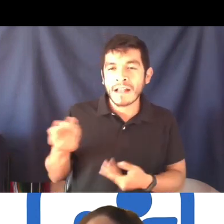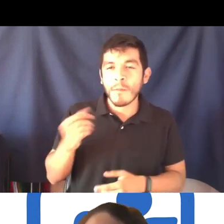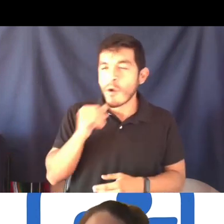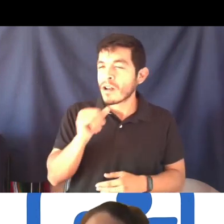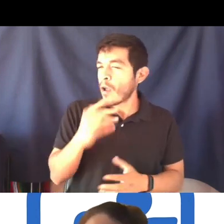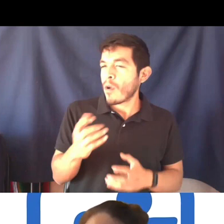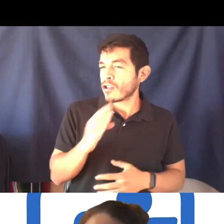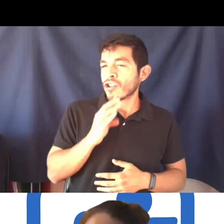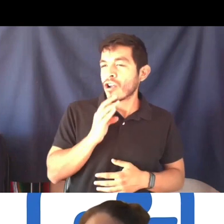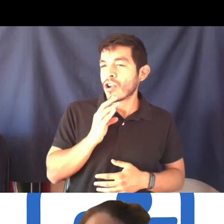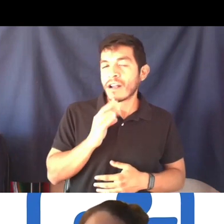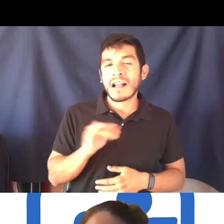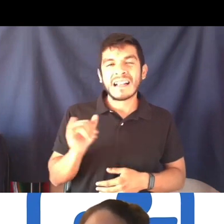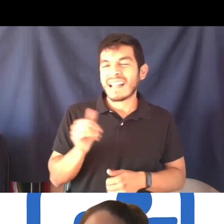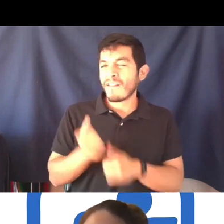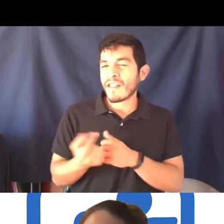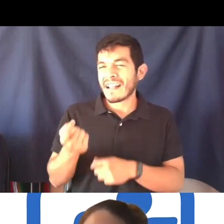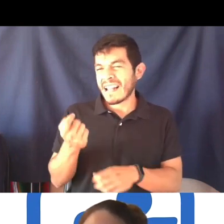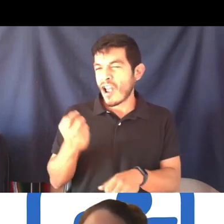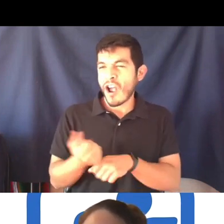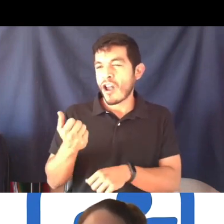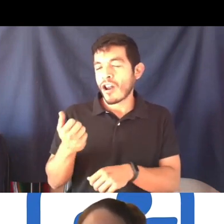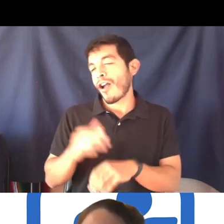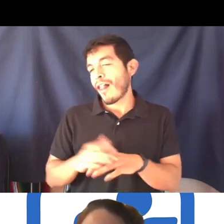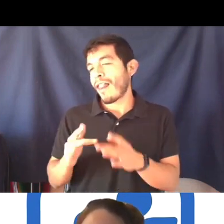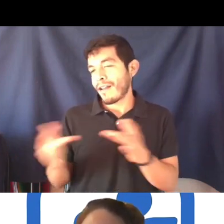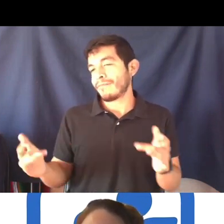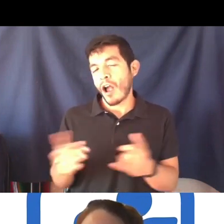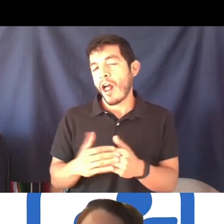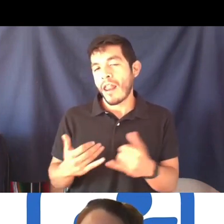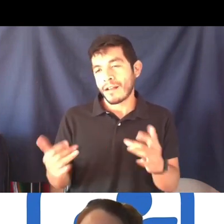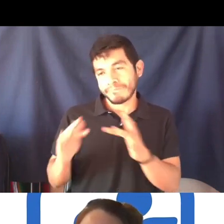like everything. It's just a little harder when you're doing it via technology. So.